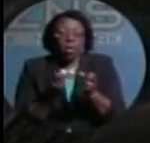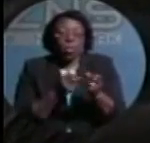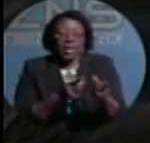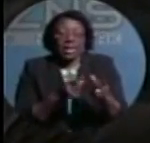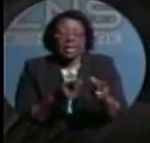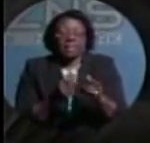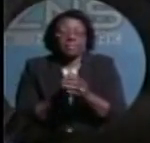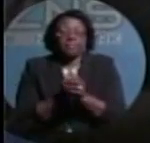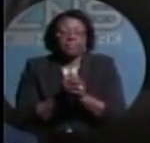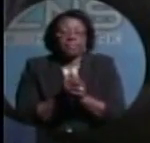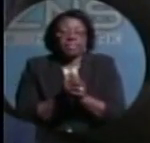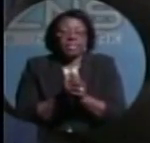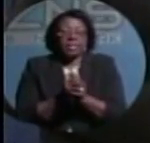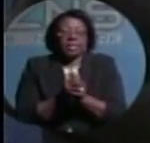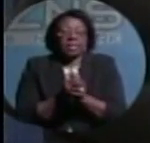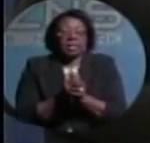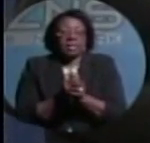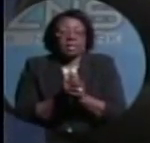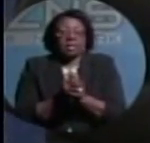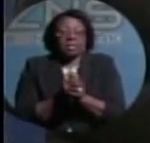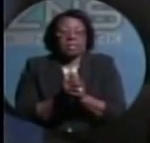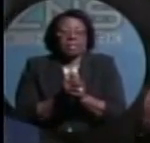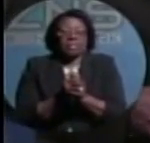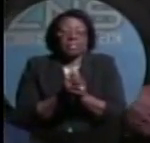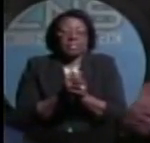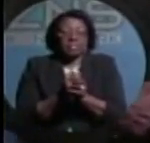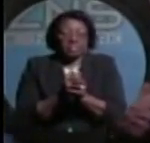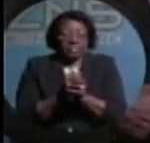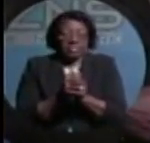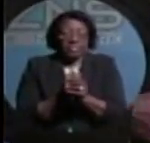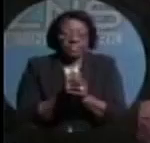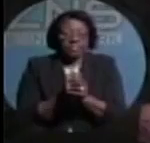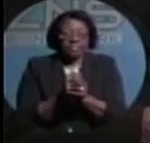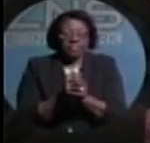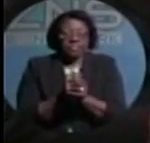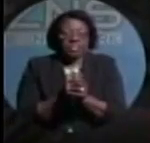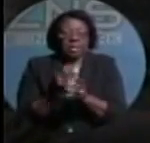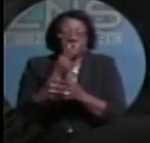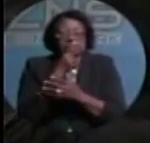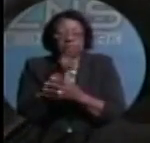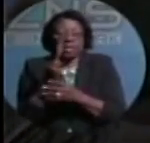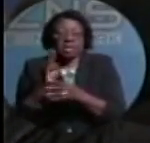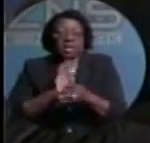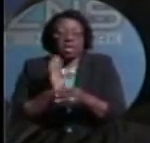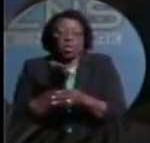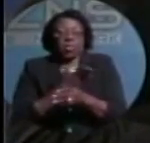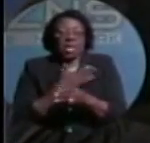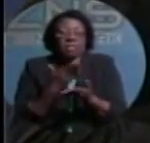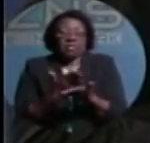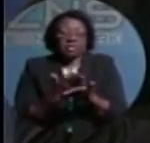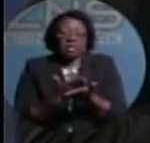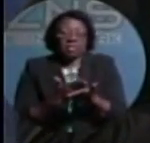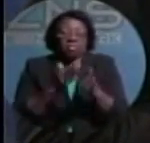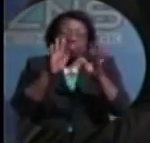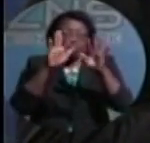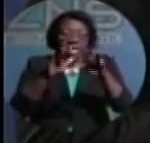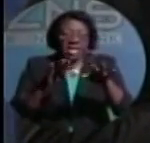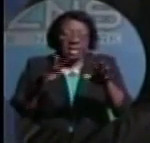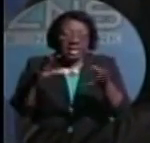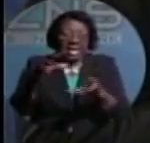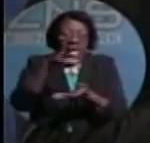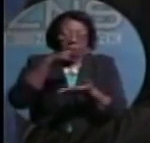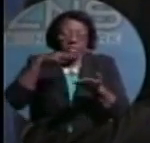passes over Cuba, they could have some issues again with flooding and mudslides. But you can see we have some of those rain bands over the